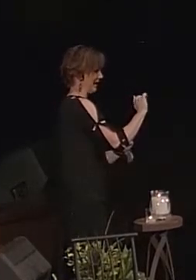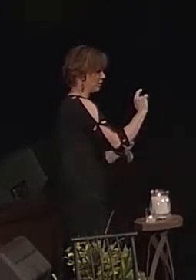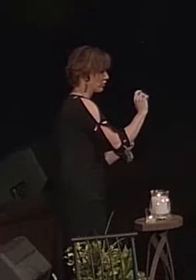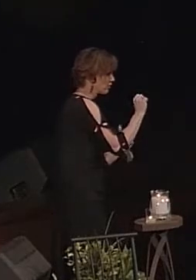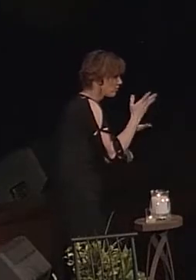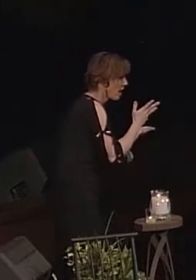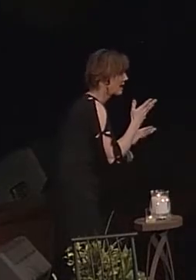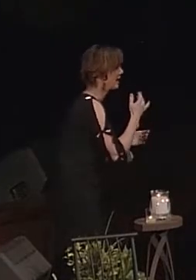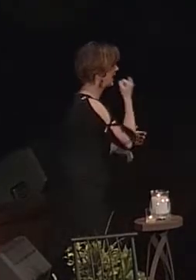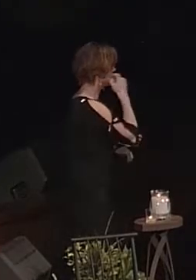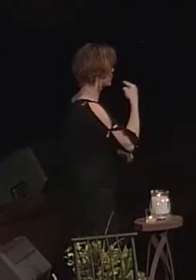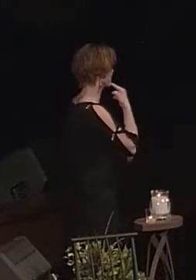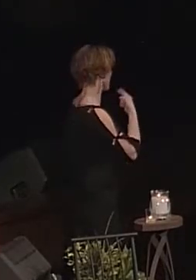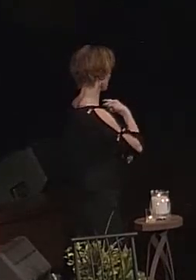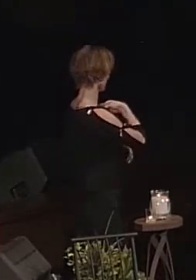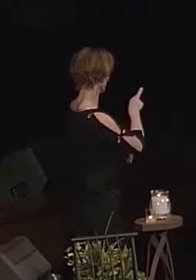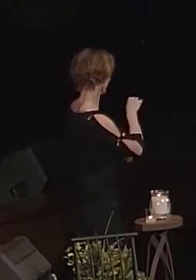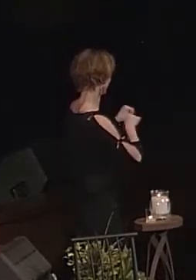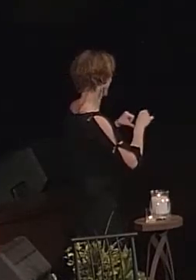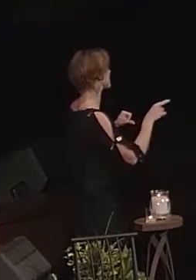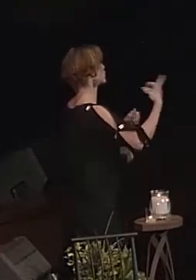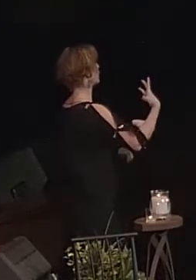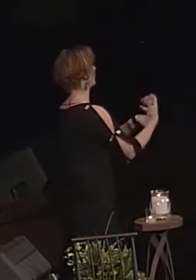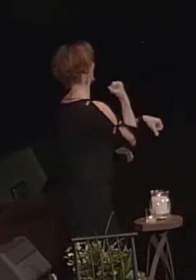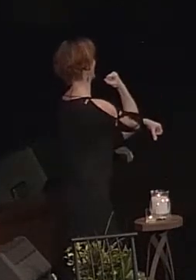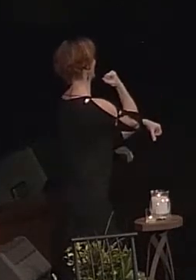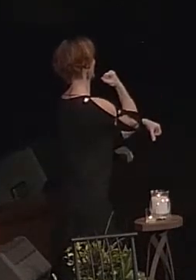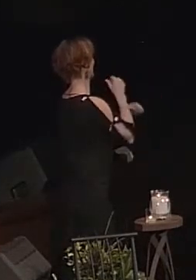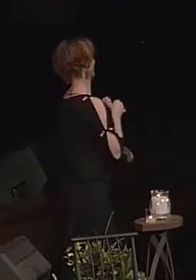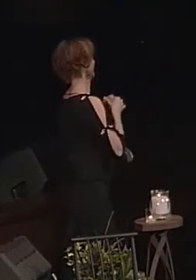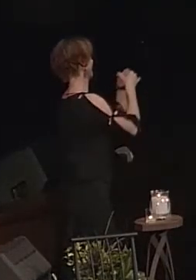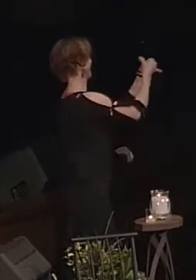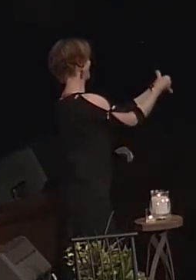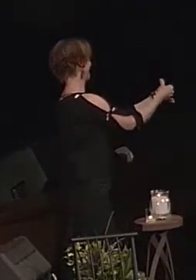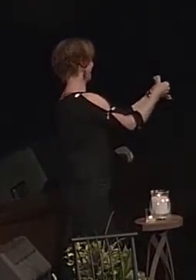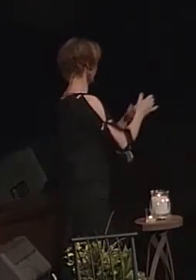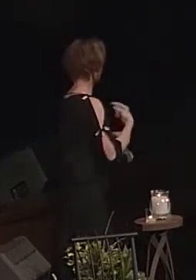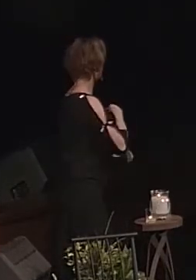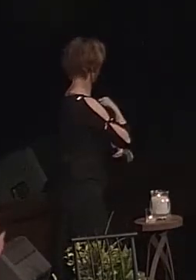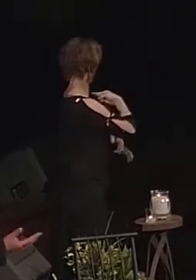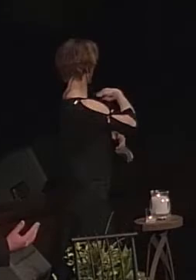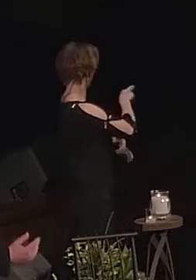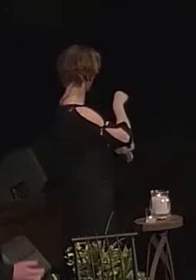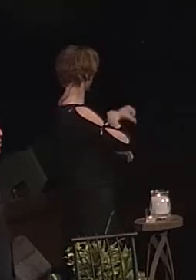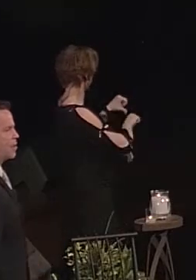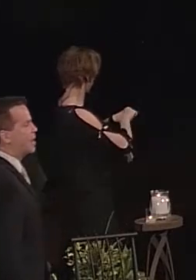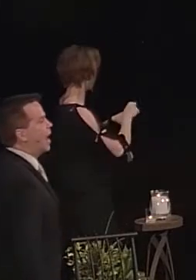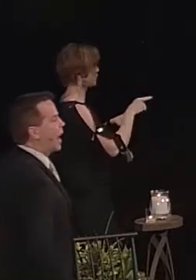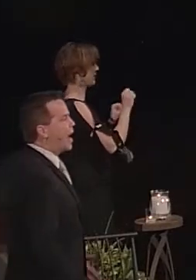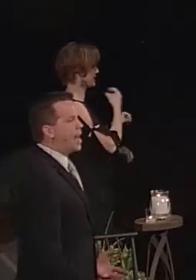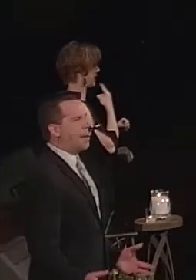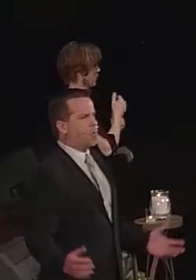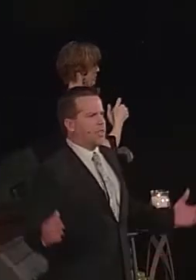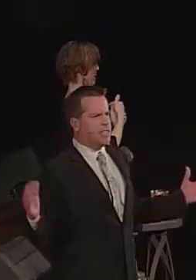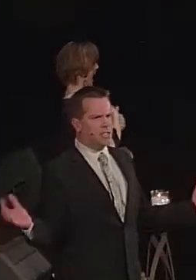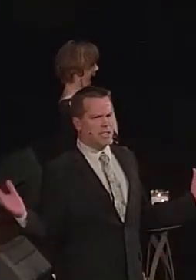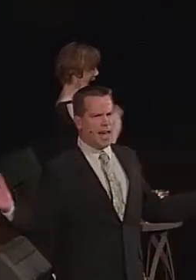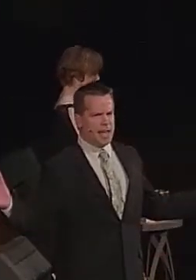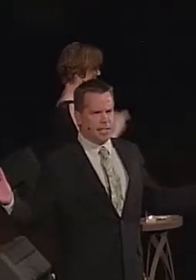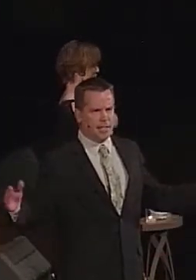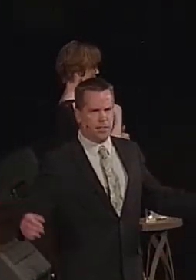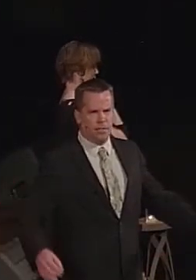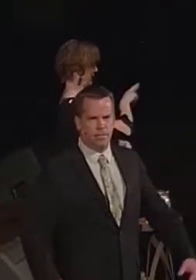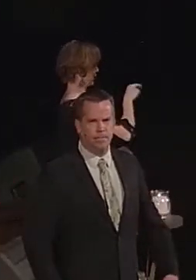If you said religious science, you win the prize. And if you'd like, you can say that with me. I am a